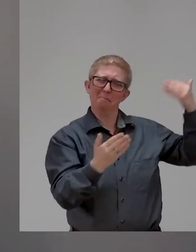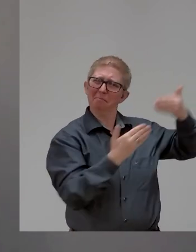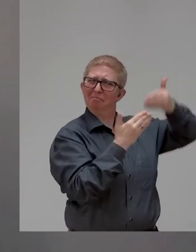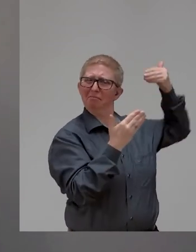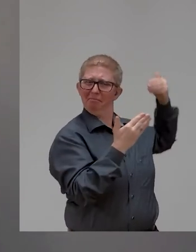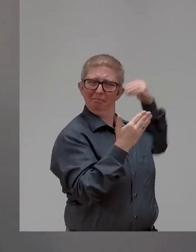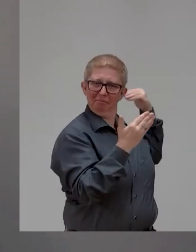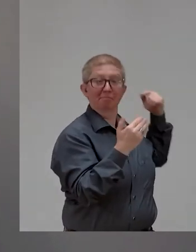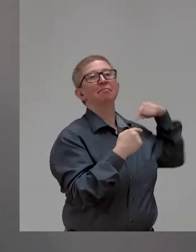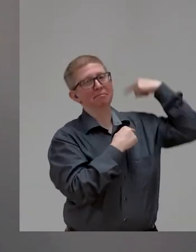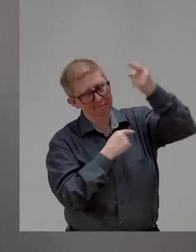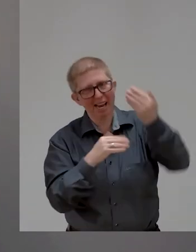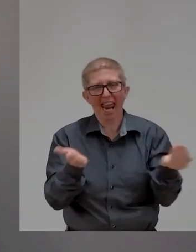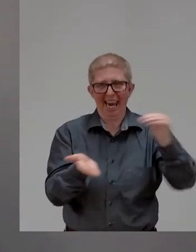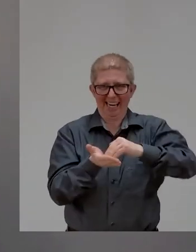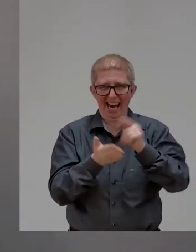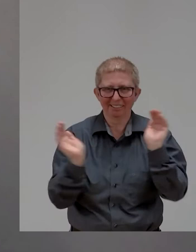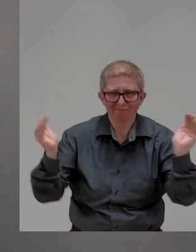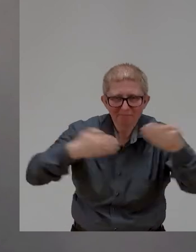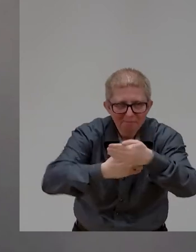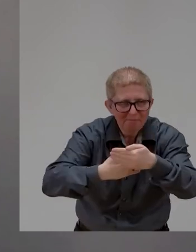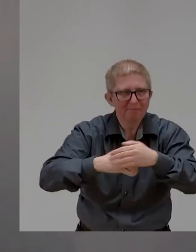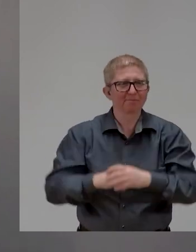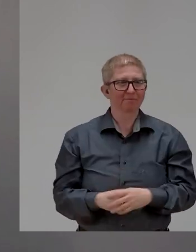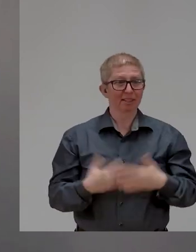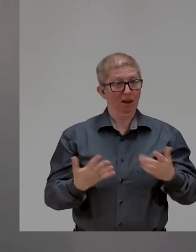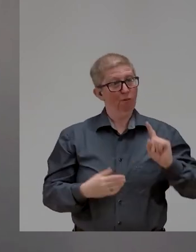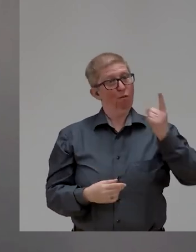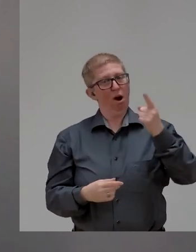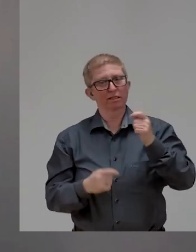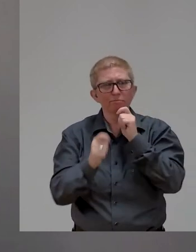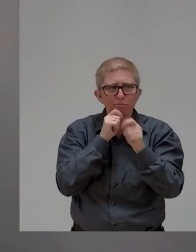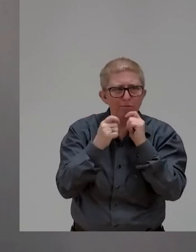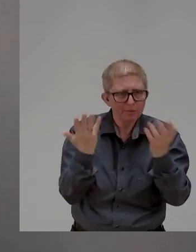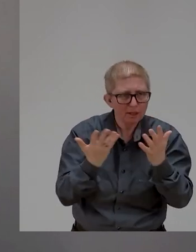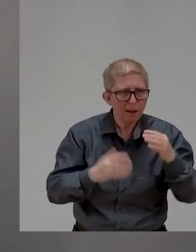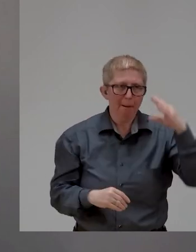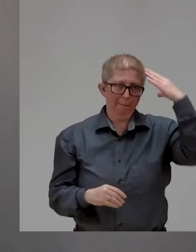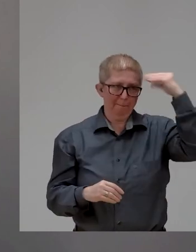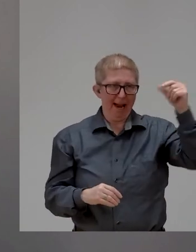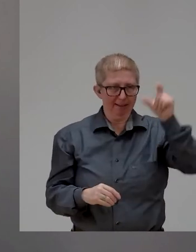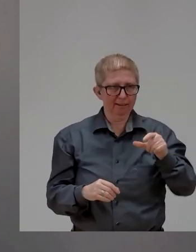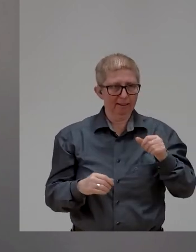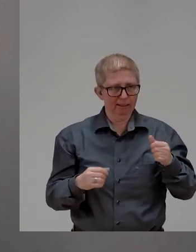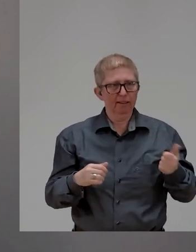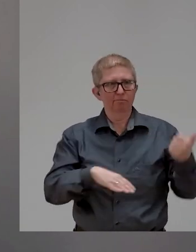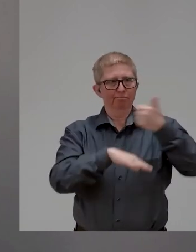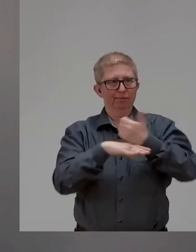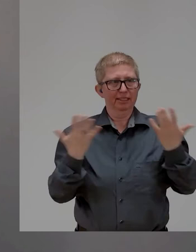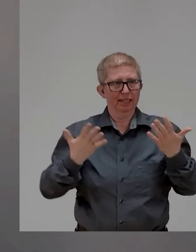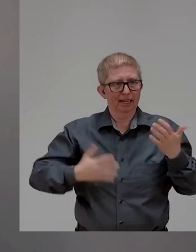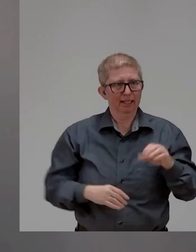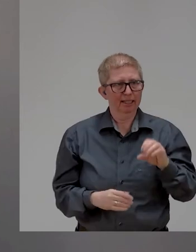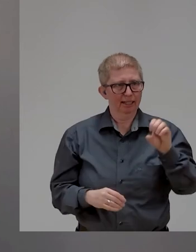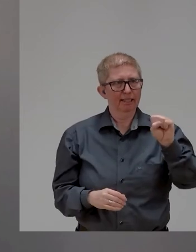keynote, we are delighted to have with us Director General Ghada Waly. Ghada is the first woman to